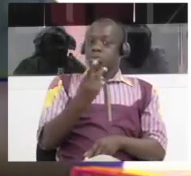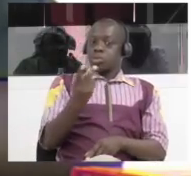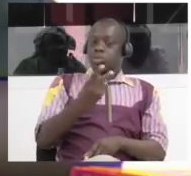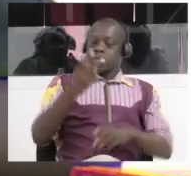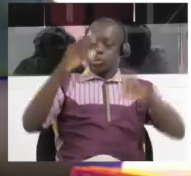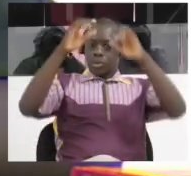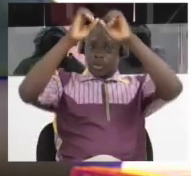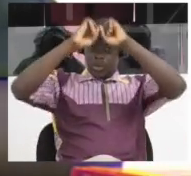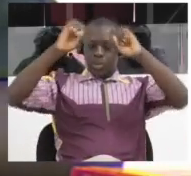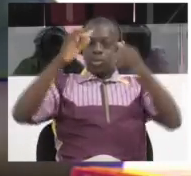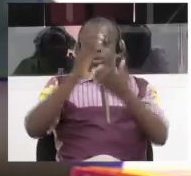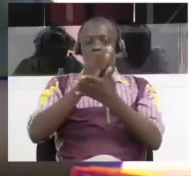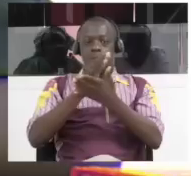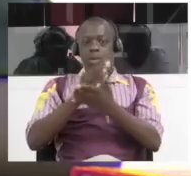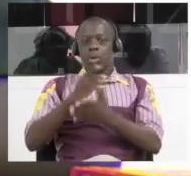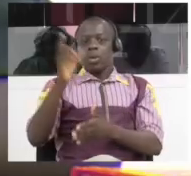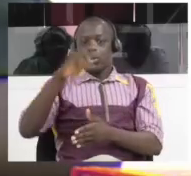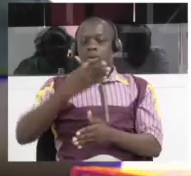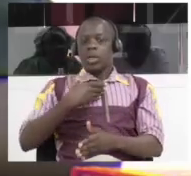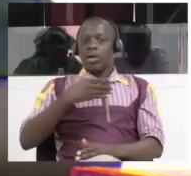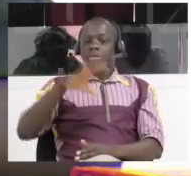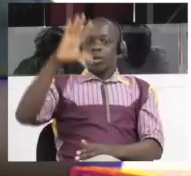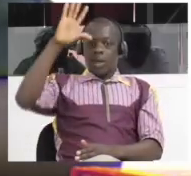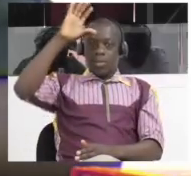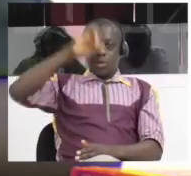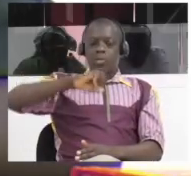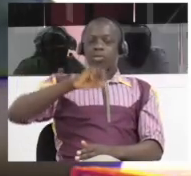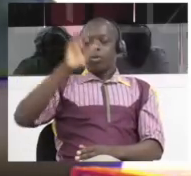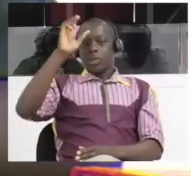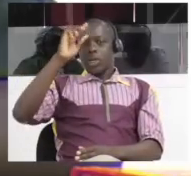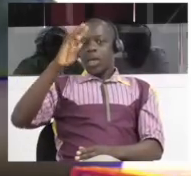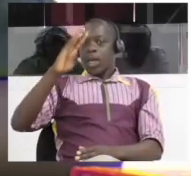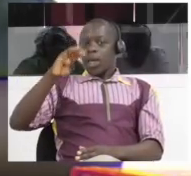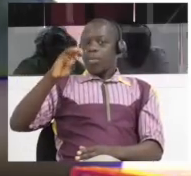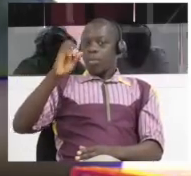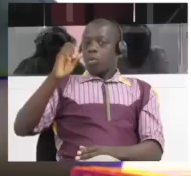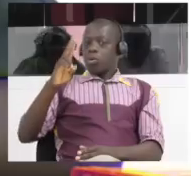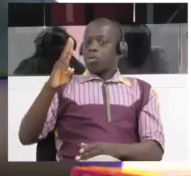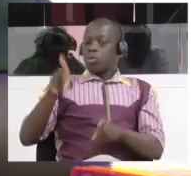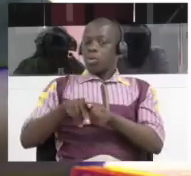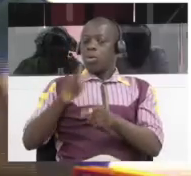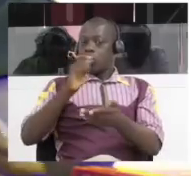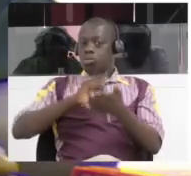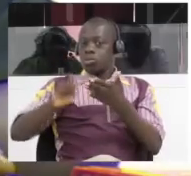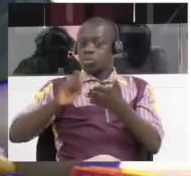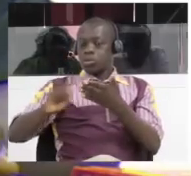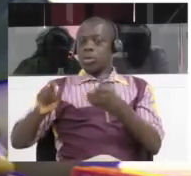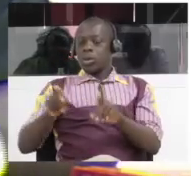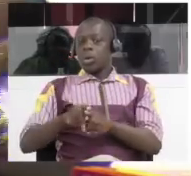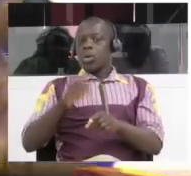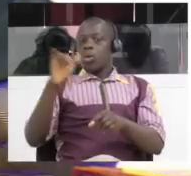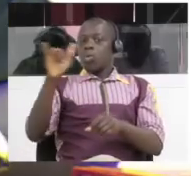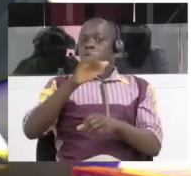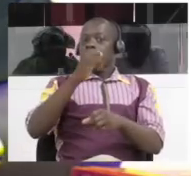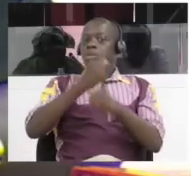there would exist a memorandum of understanding, if not a SOFA, or a note verbal, which will clearly state the parameters